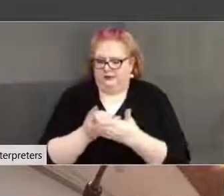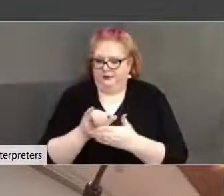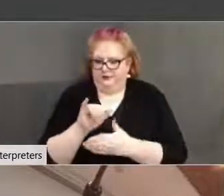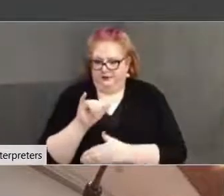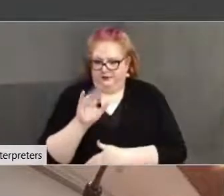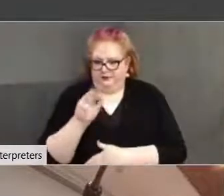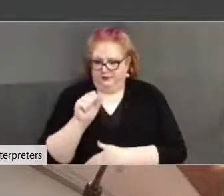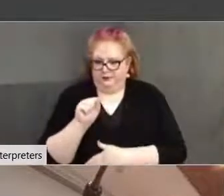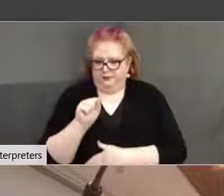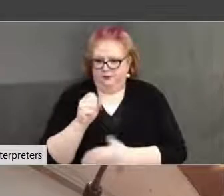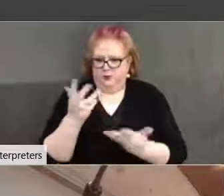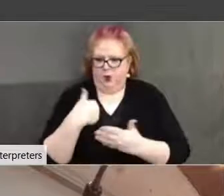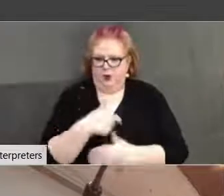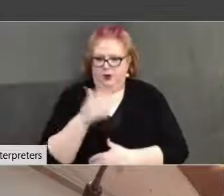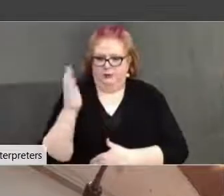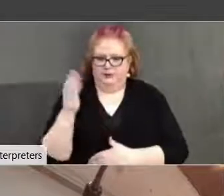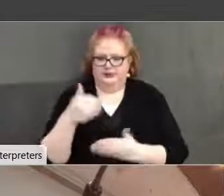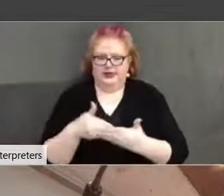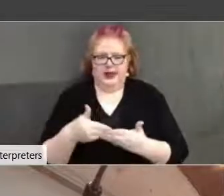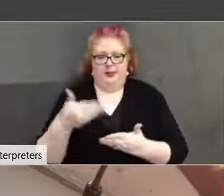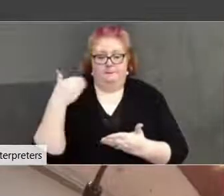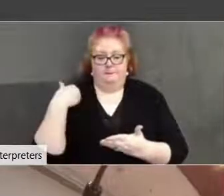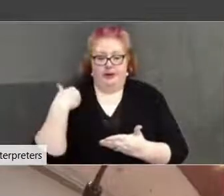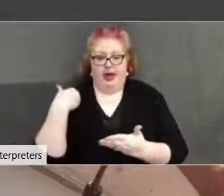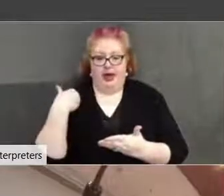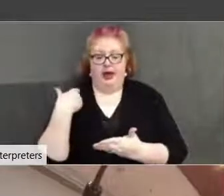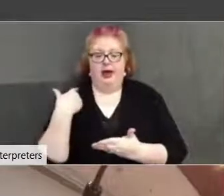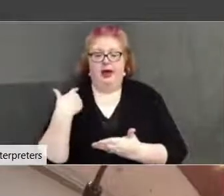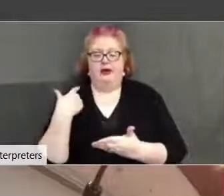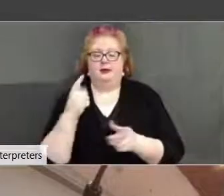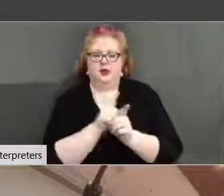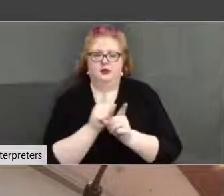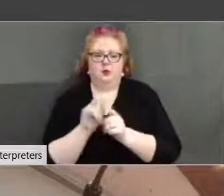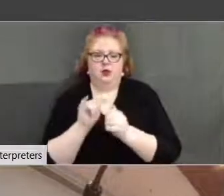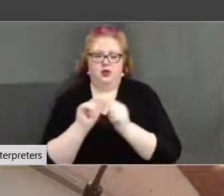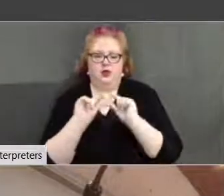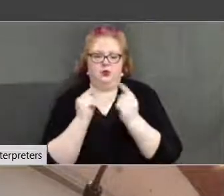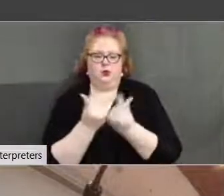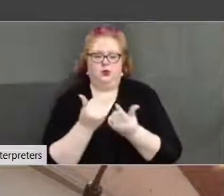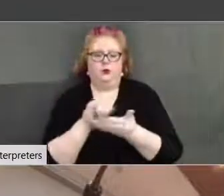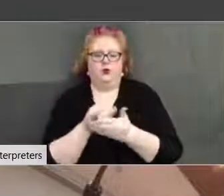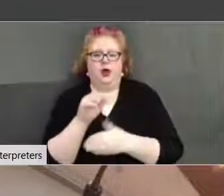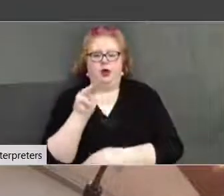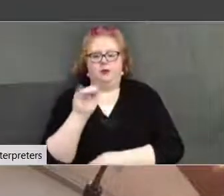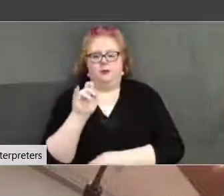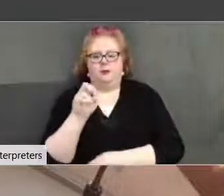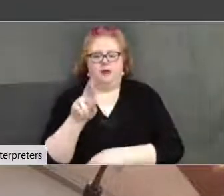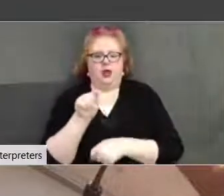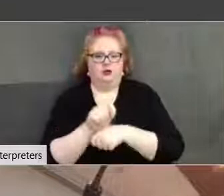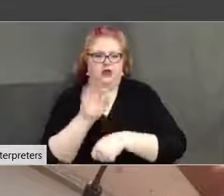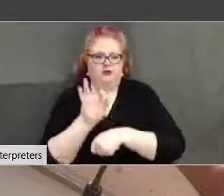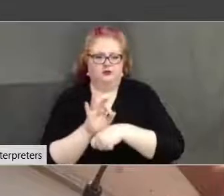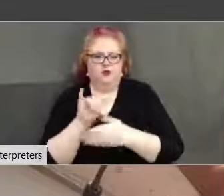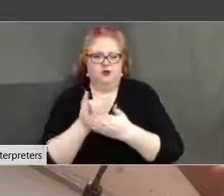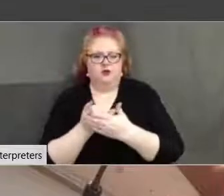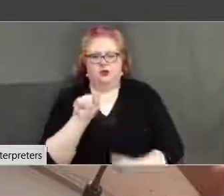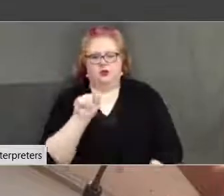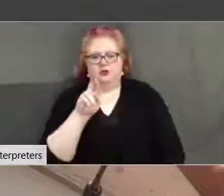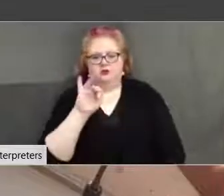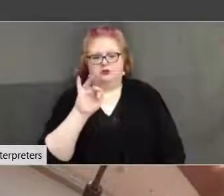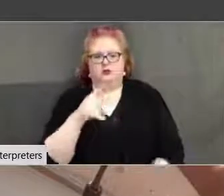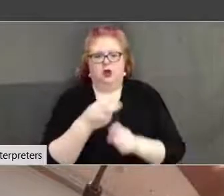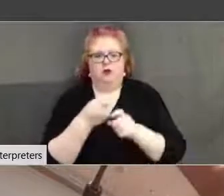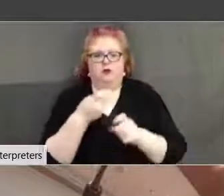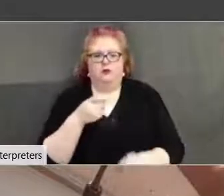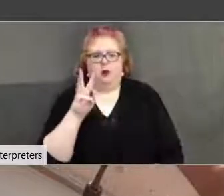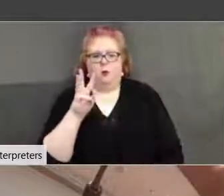the group that was put together by the Mayor's Task Force. It's a trail that's going to come from War Memorial, basically, and go all